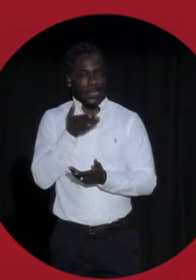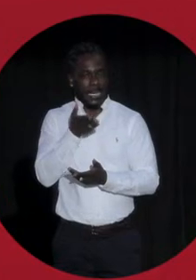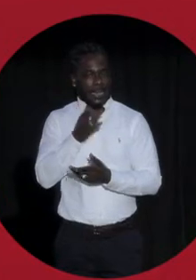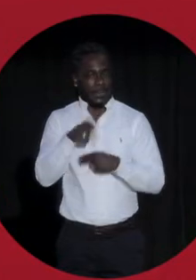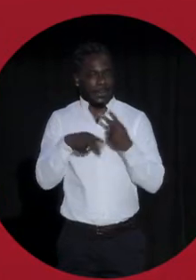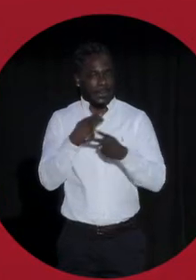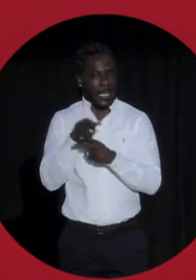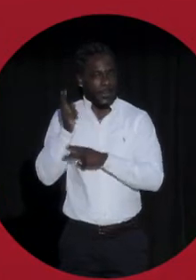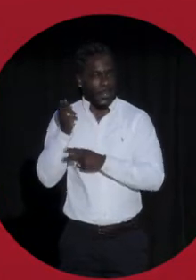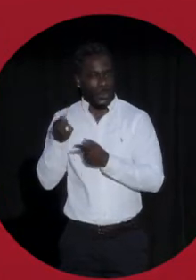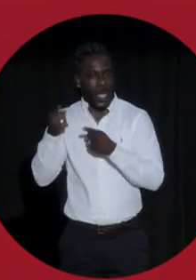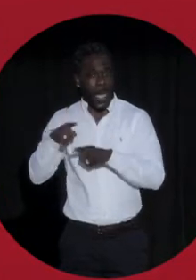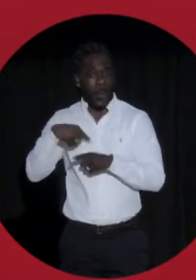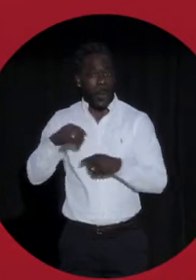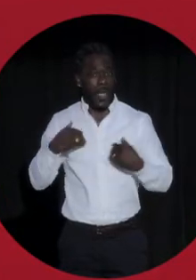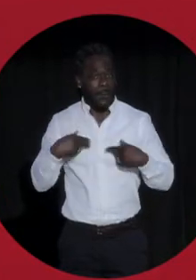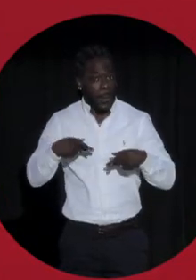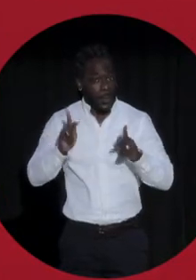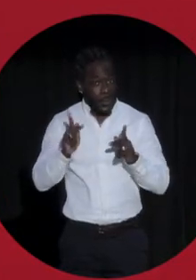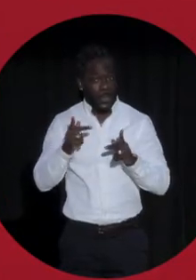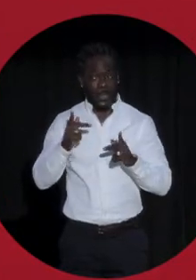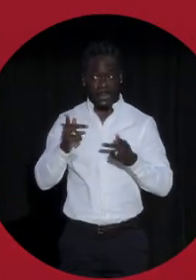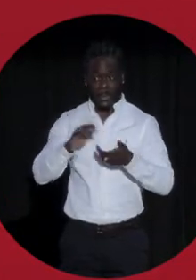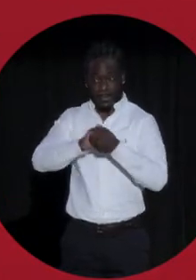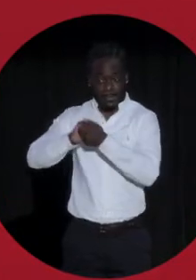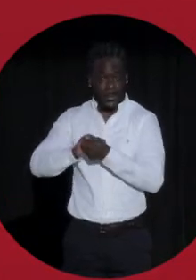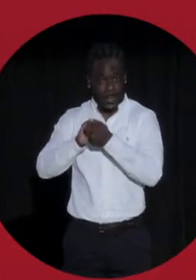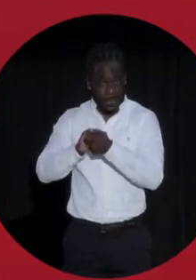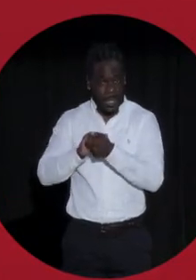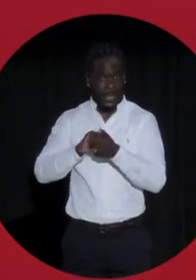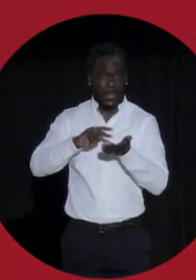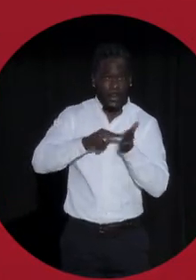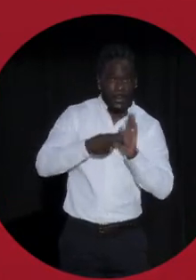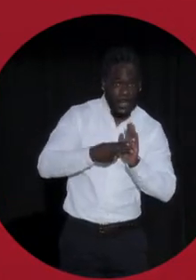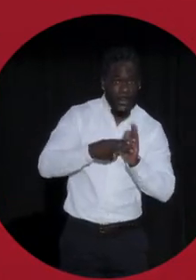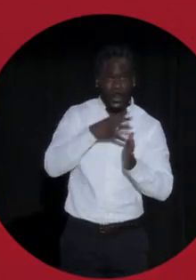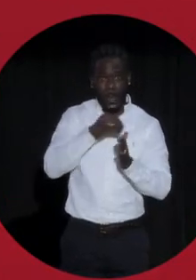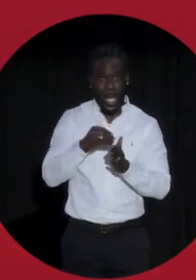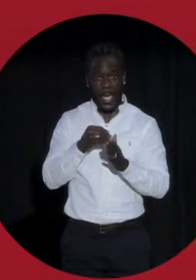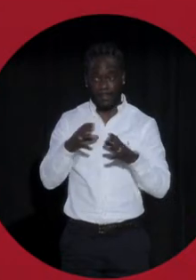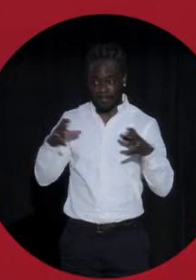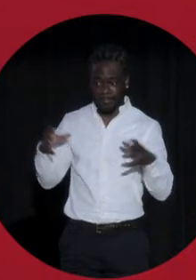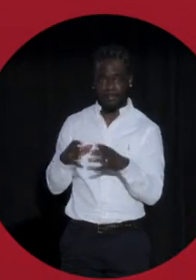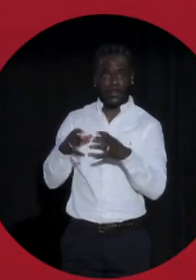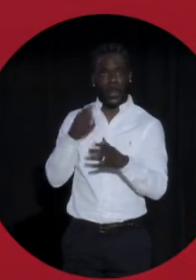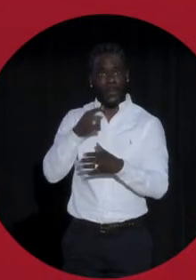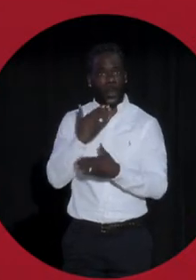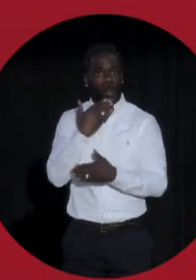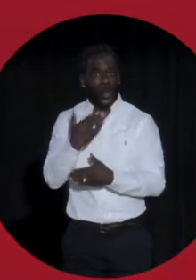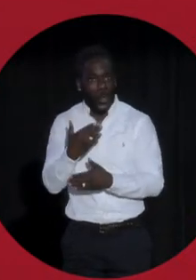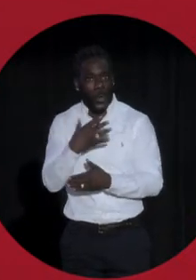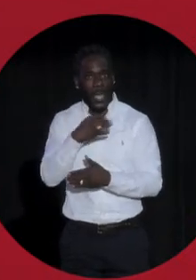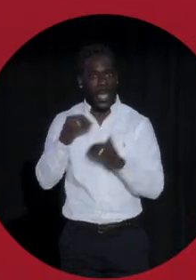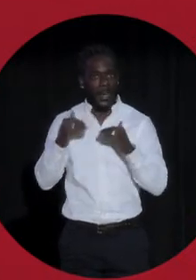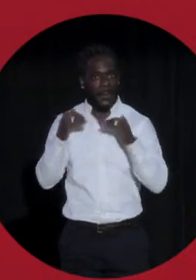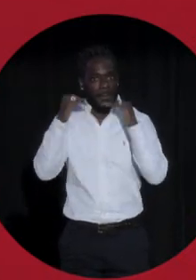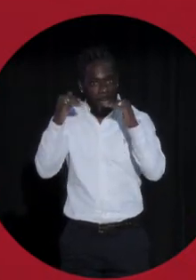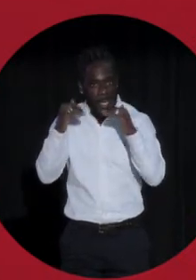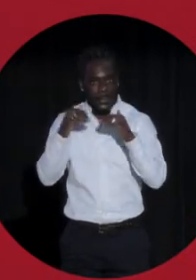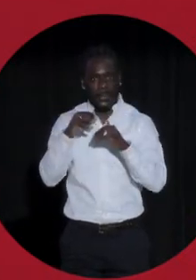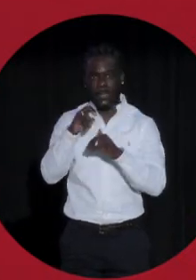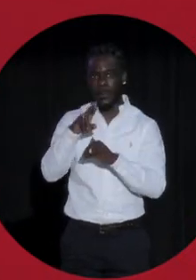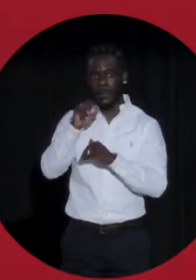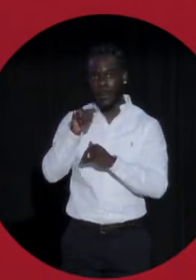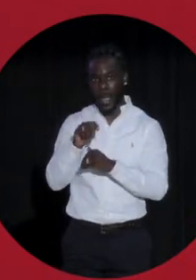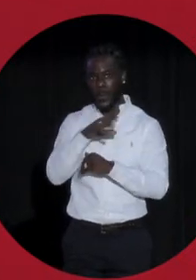we have an opportunity to be unified, intentional, and galvanized for the good, advancing the merit of interests